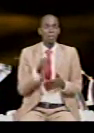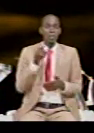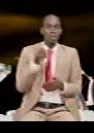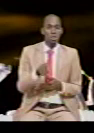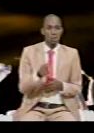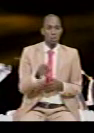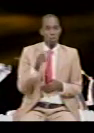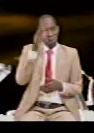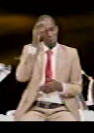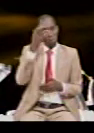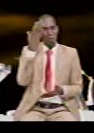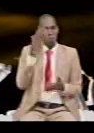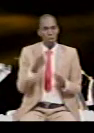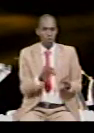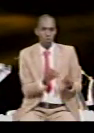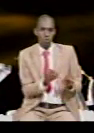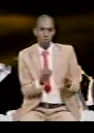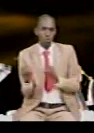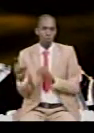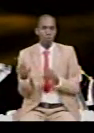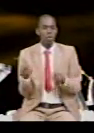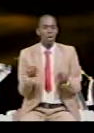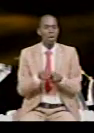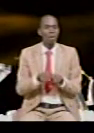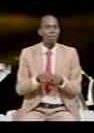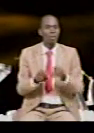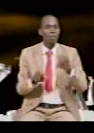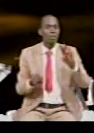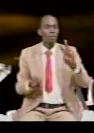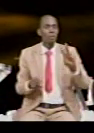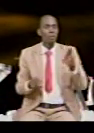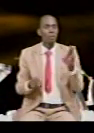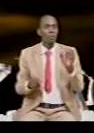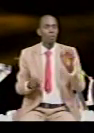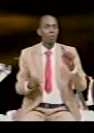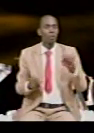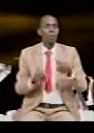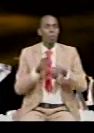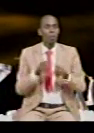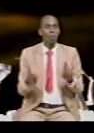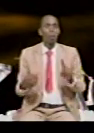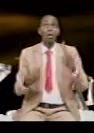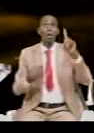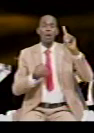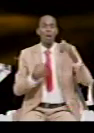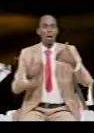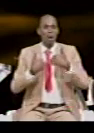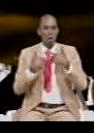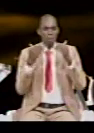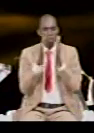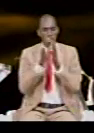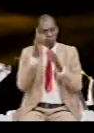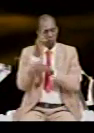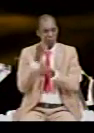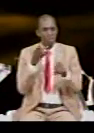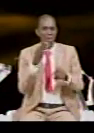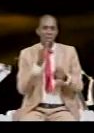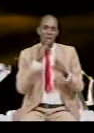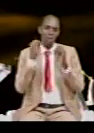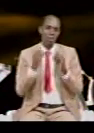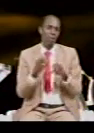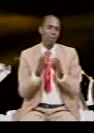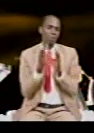wheat, but I have prayed for thee. There is power in prayer. I have prayed for thee that